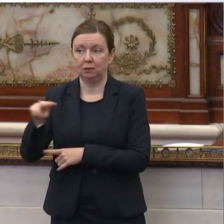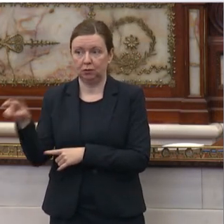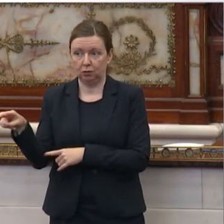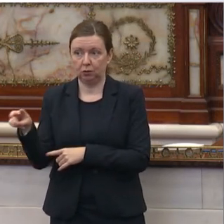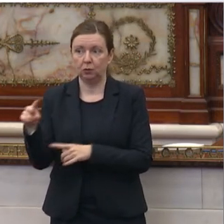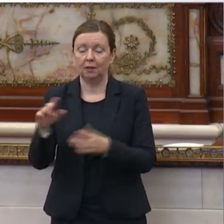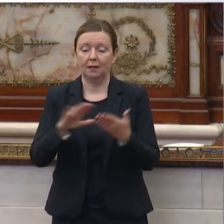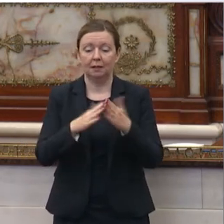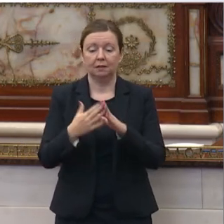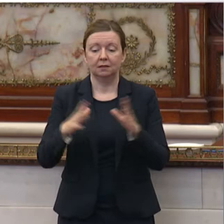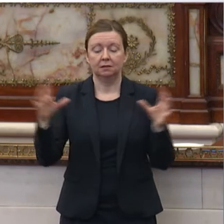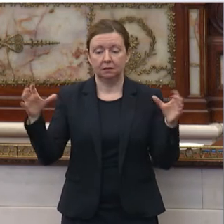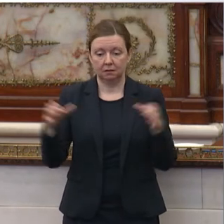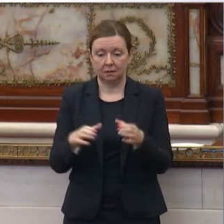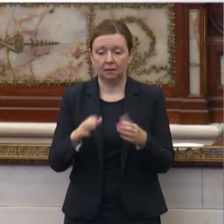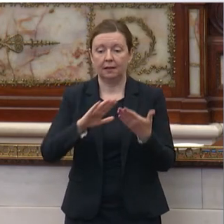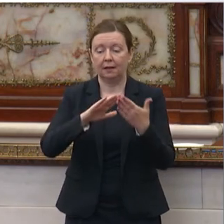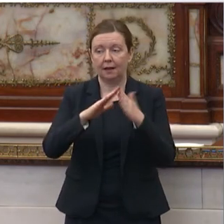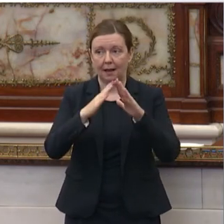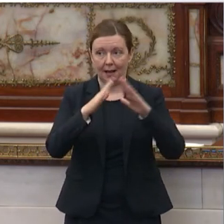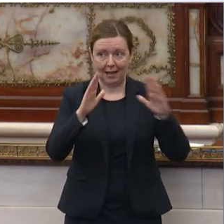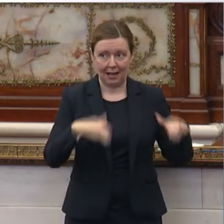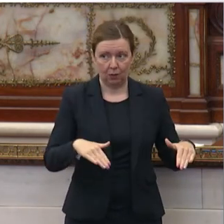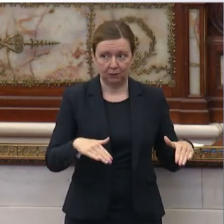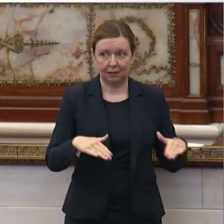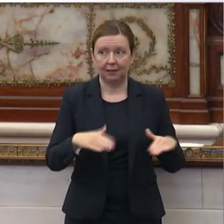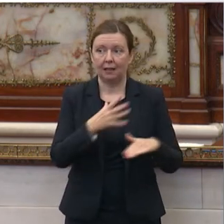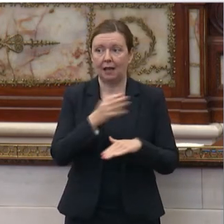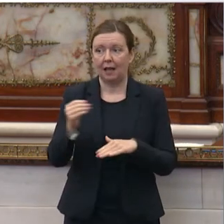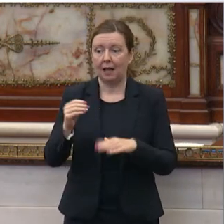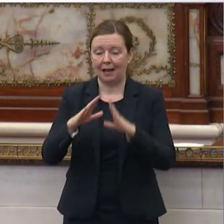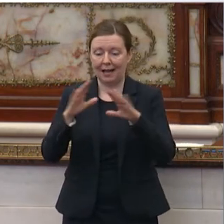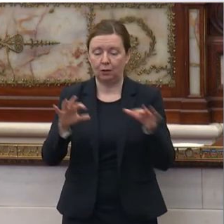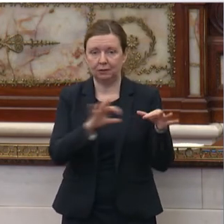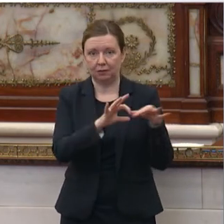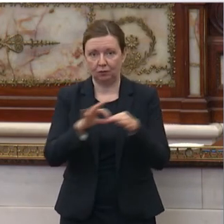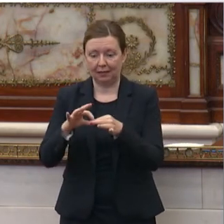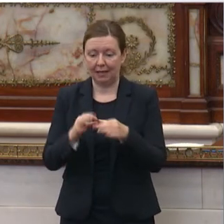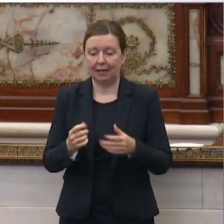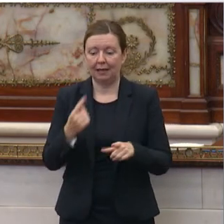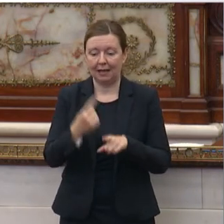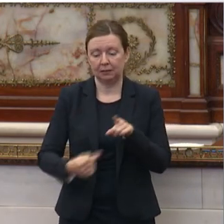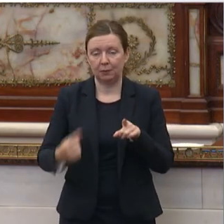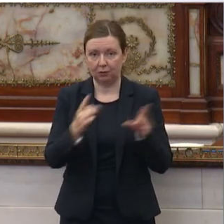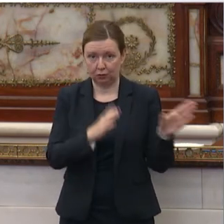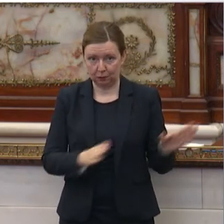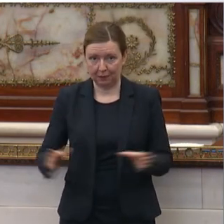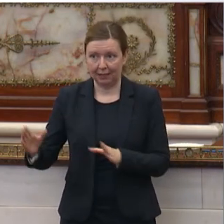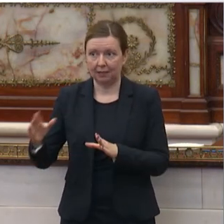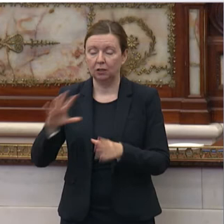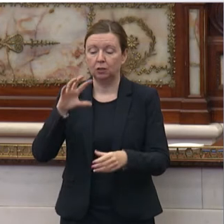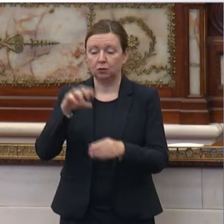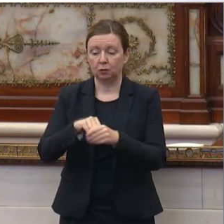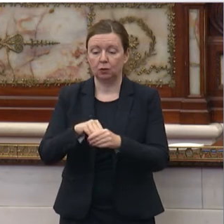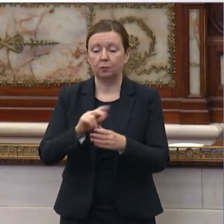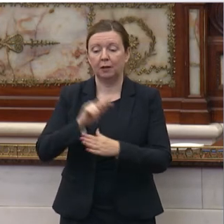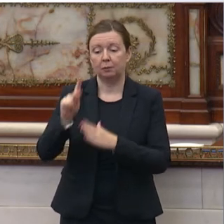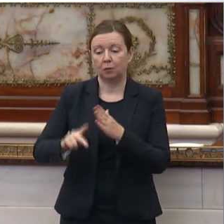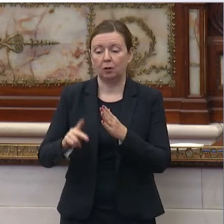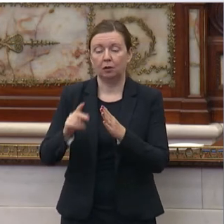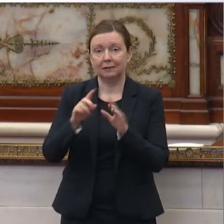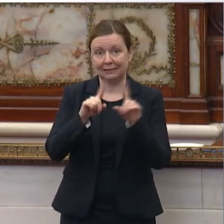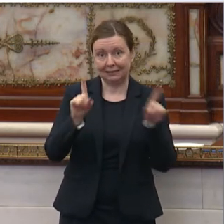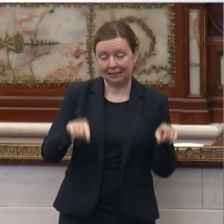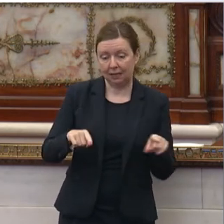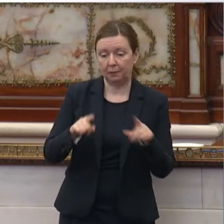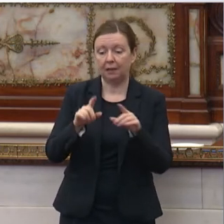2022, the city's Consolidated Housing and Housing-Related Expenditures Plan, to incorporate the program statement and budget